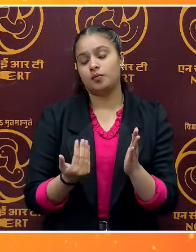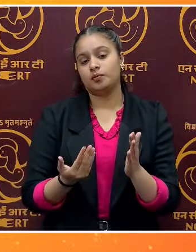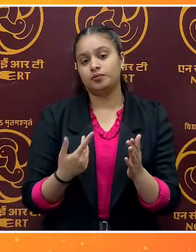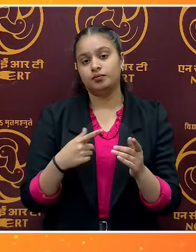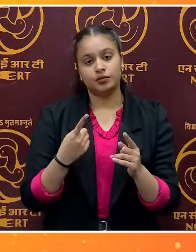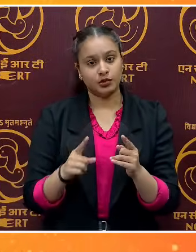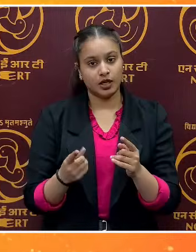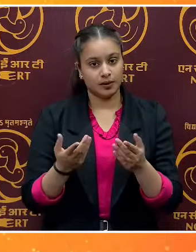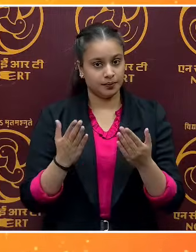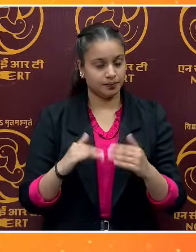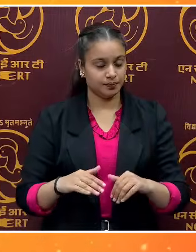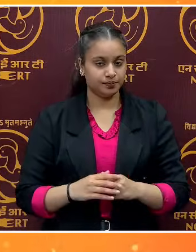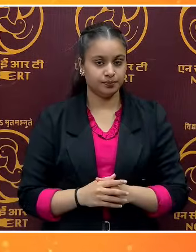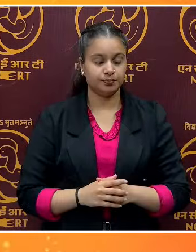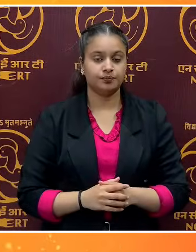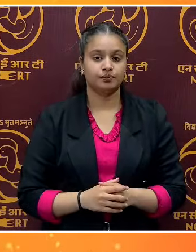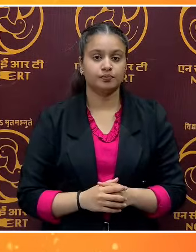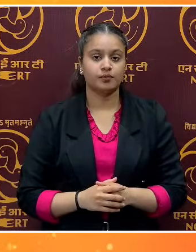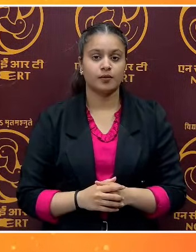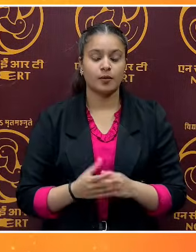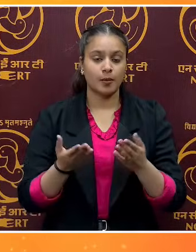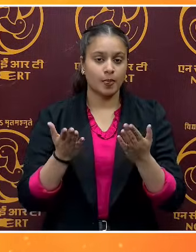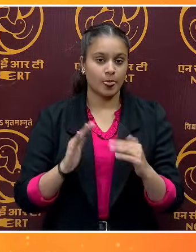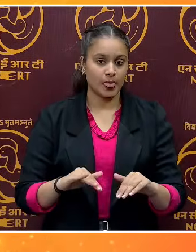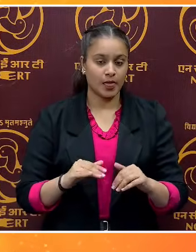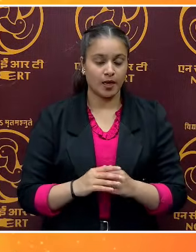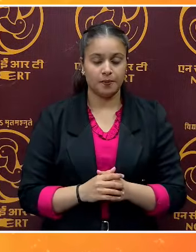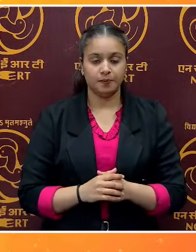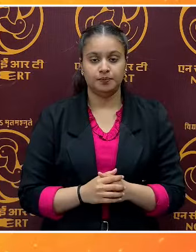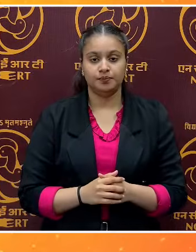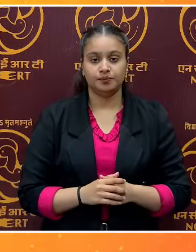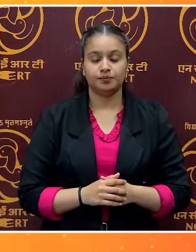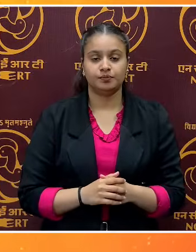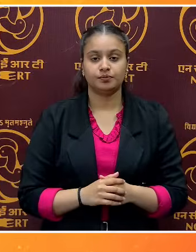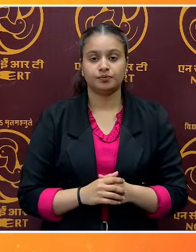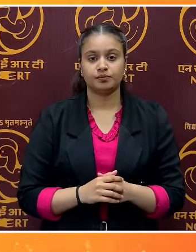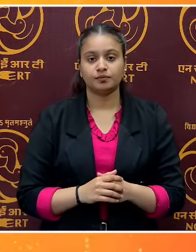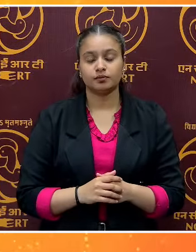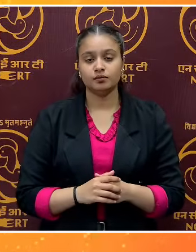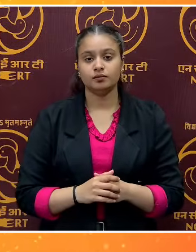Right. Right. Next we have